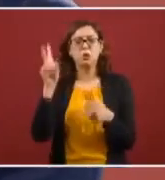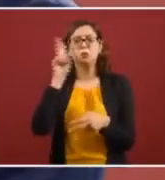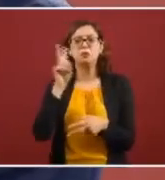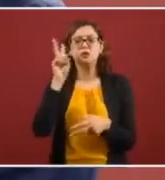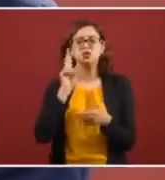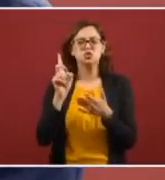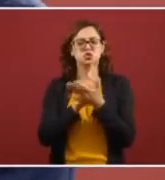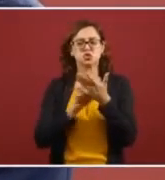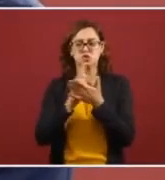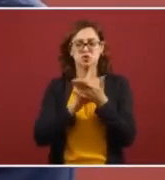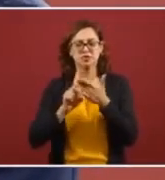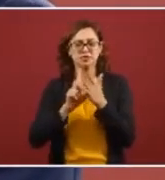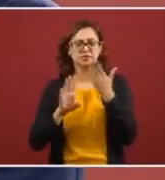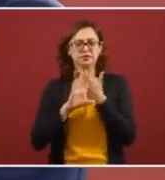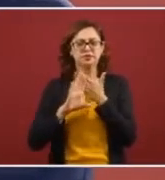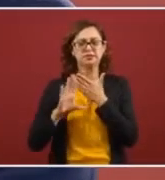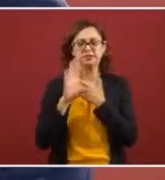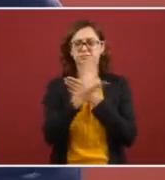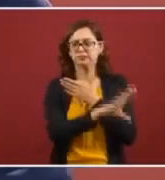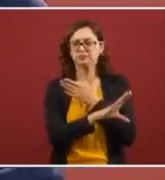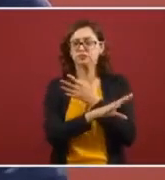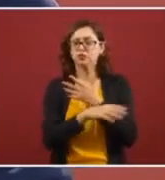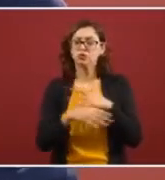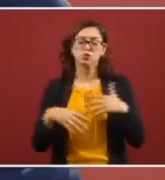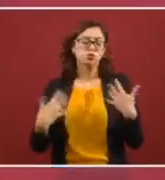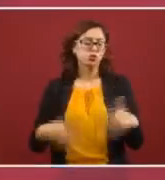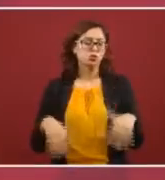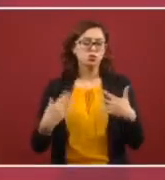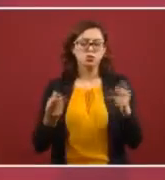No to addictions. Eso es muy importante.